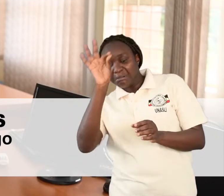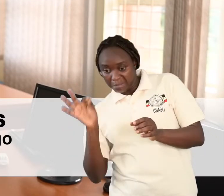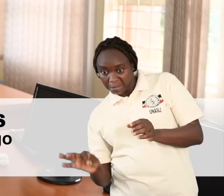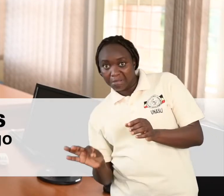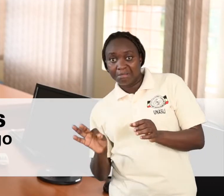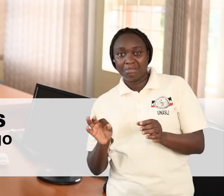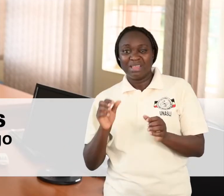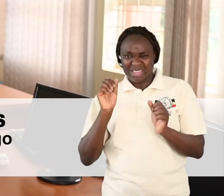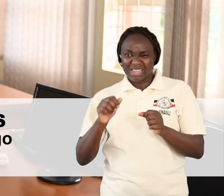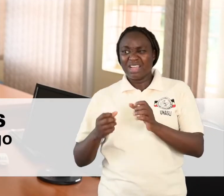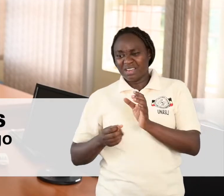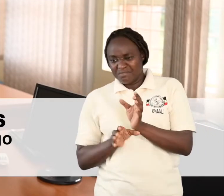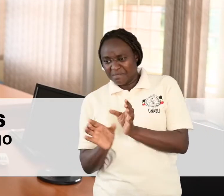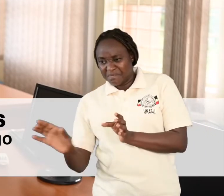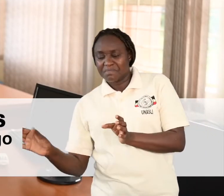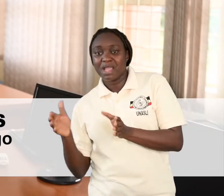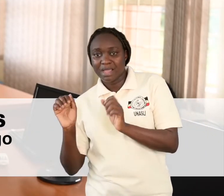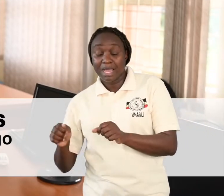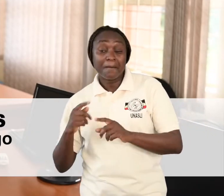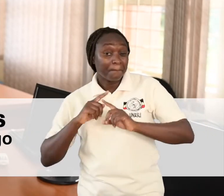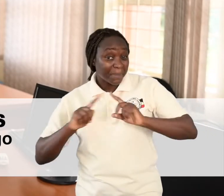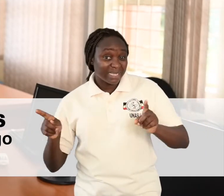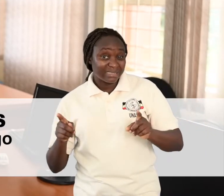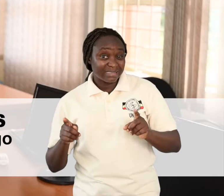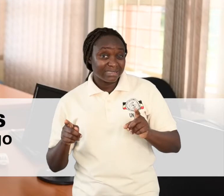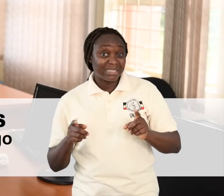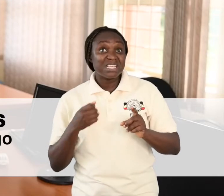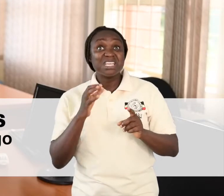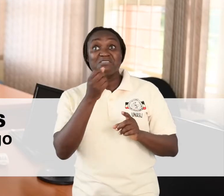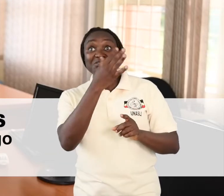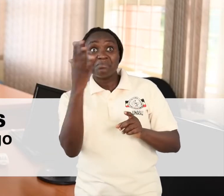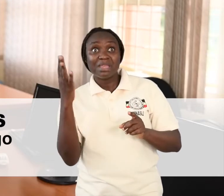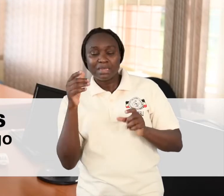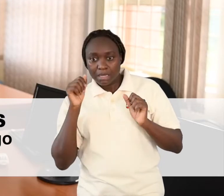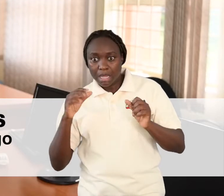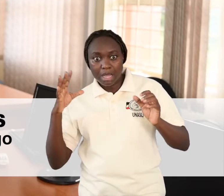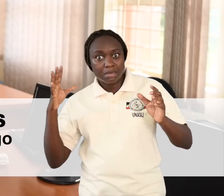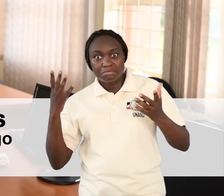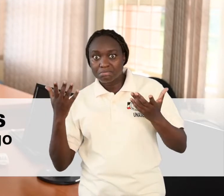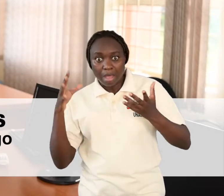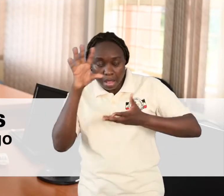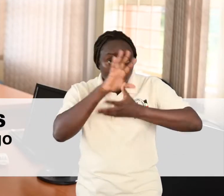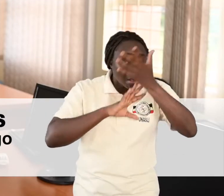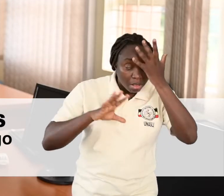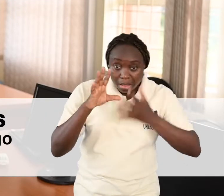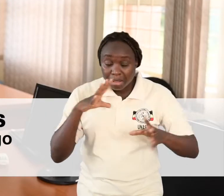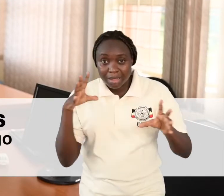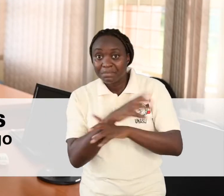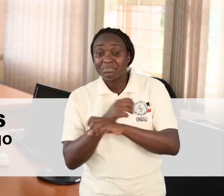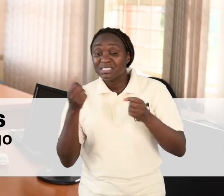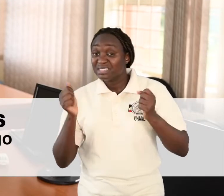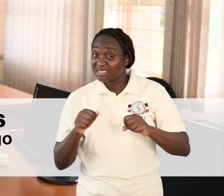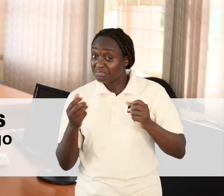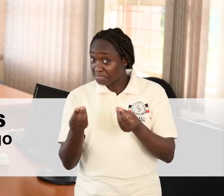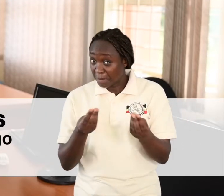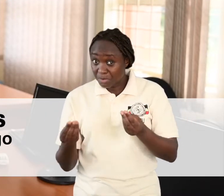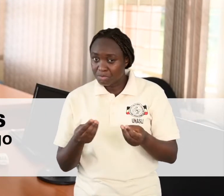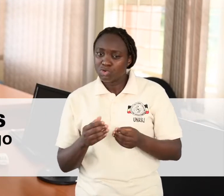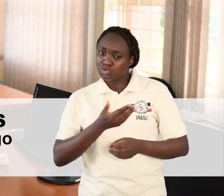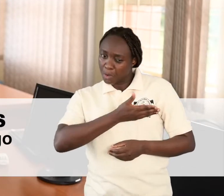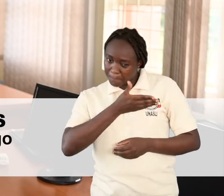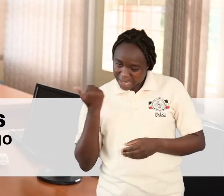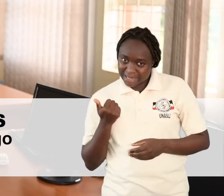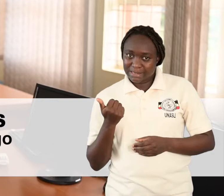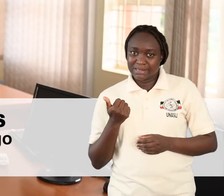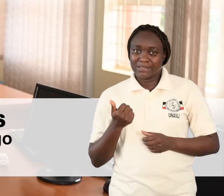form the subsets. But if there are many elements, at one point, you may be confused. So the best method